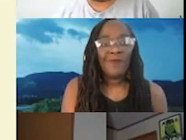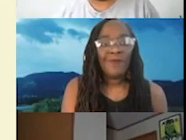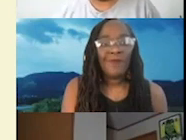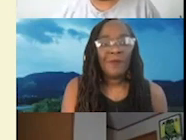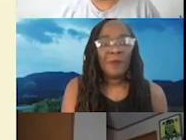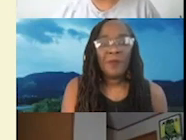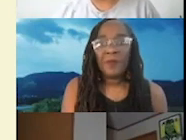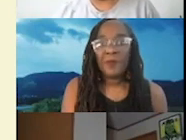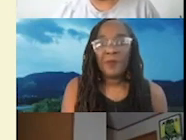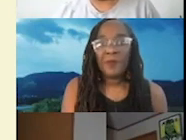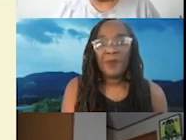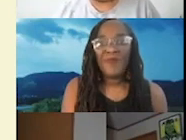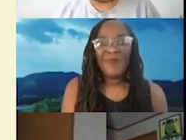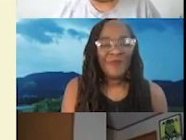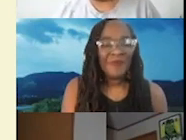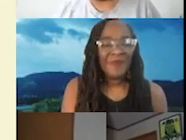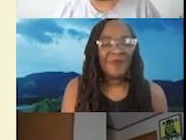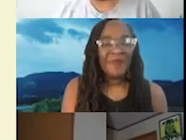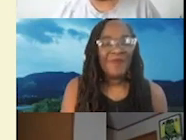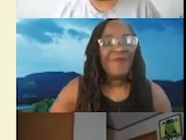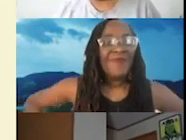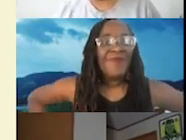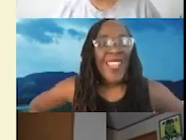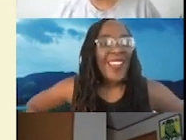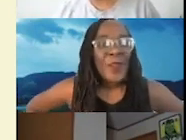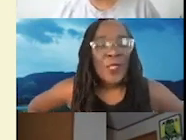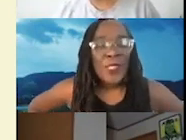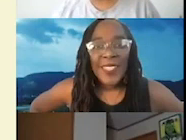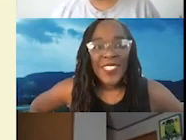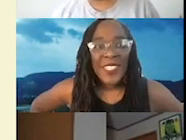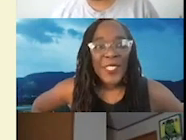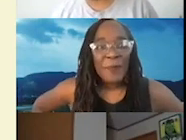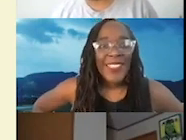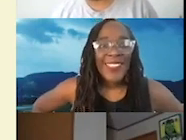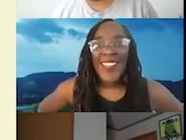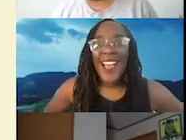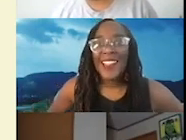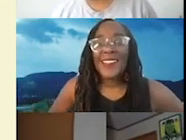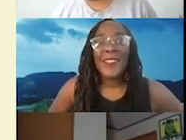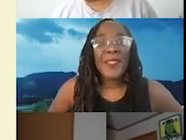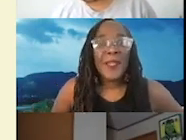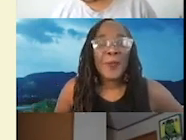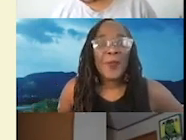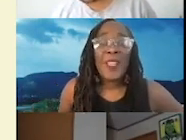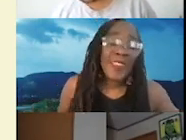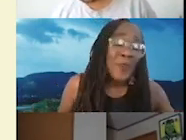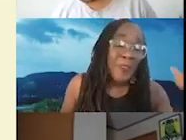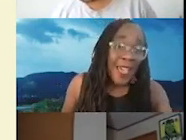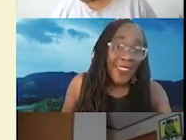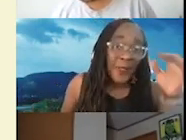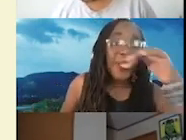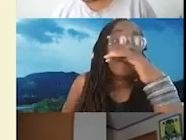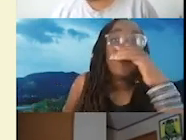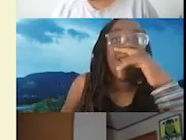just my opinion. We're trying. We're trying to get there. And I also want to jump in and add to, well, I don't know if